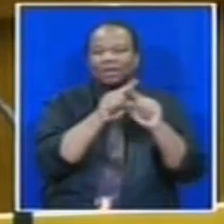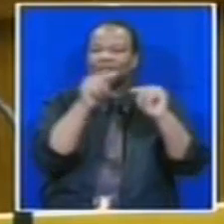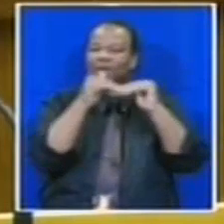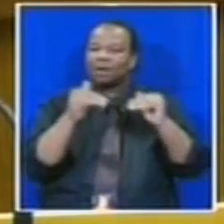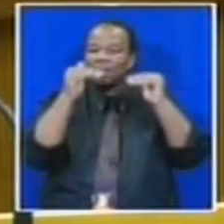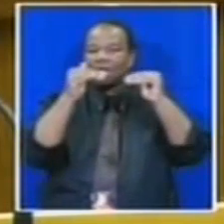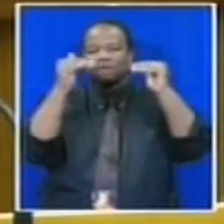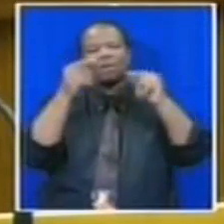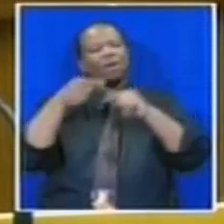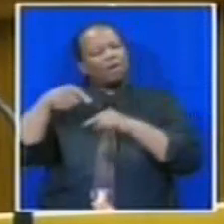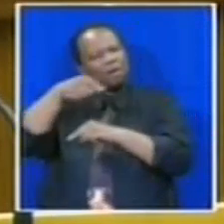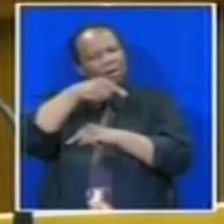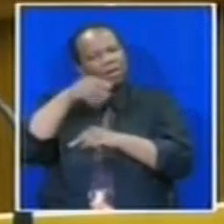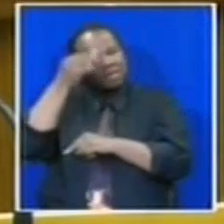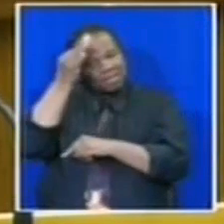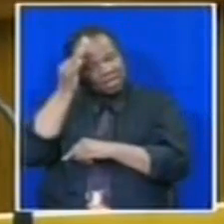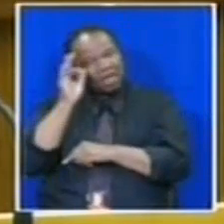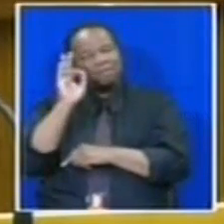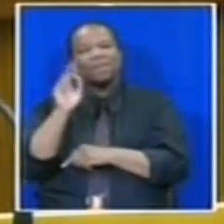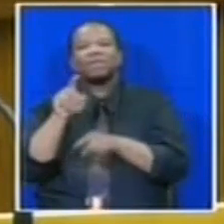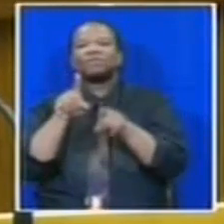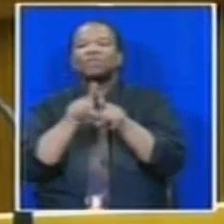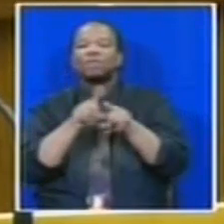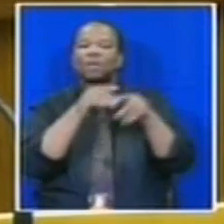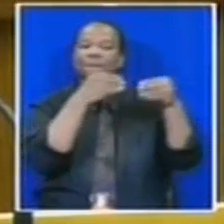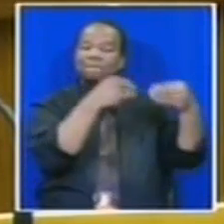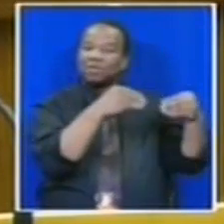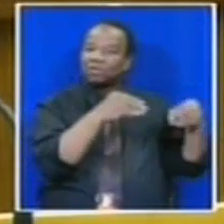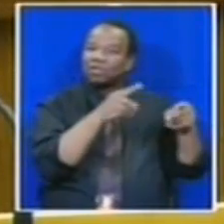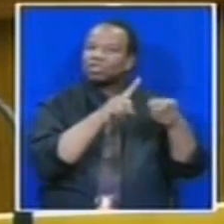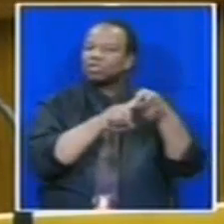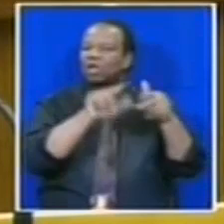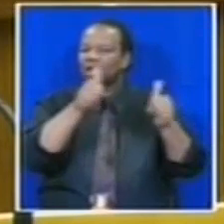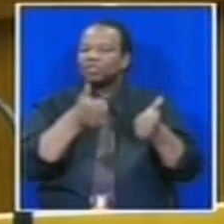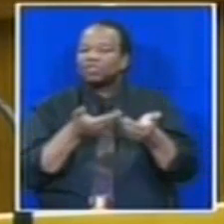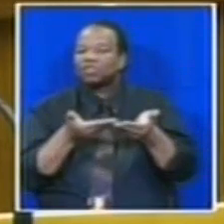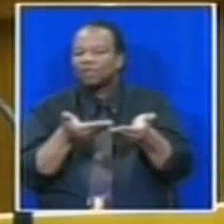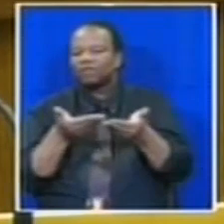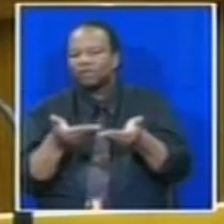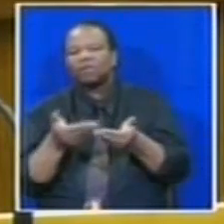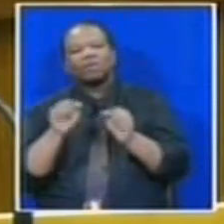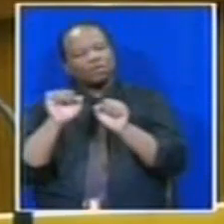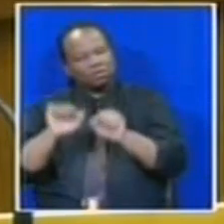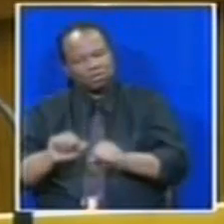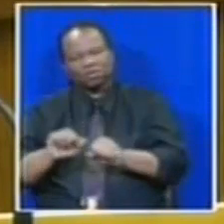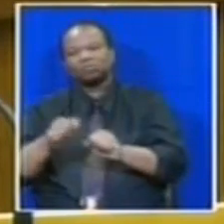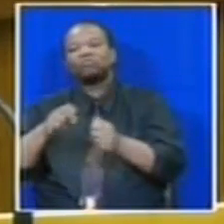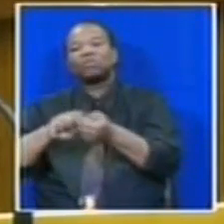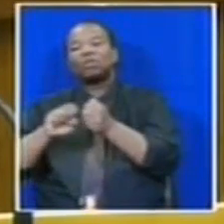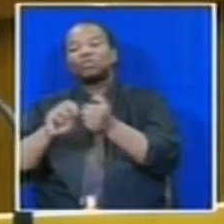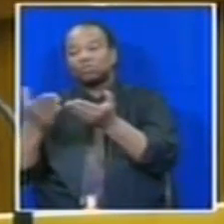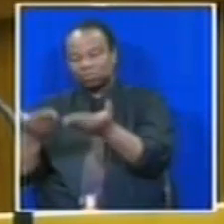we are committed, just like leaders in business and civil society, to appreciate the challenges before us and